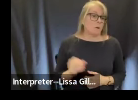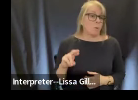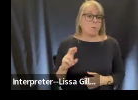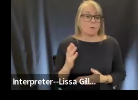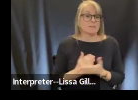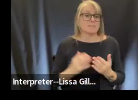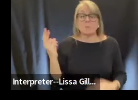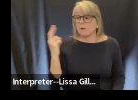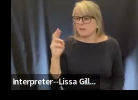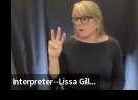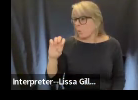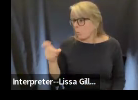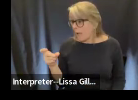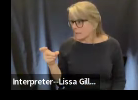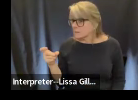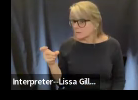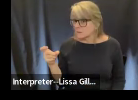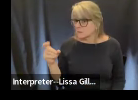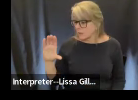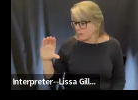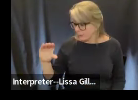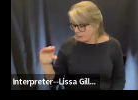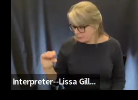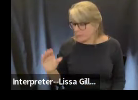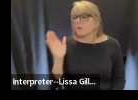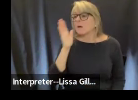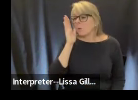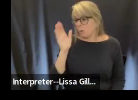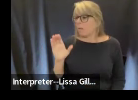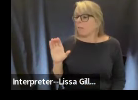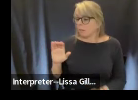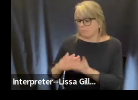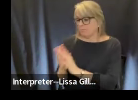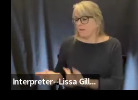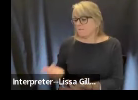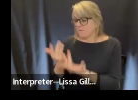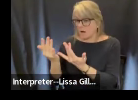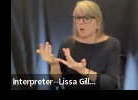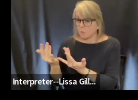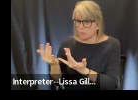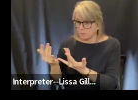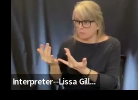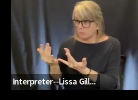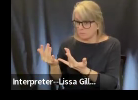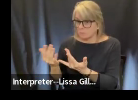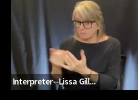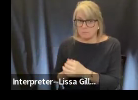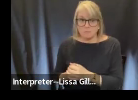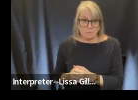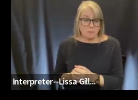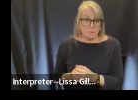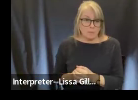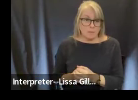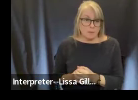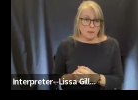wax gets too close to that candle, the wax will catch, and then you've got a much bigger fire than that little flame there. And